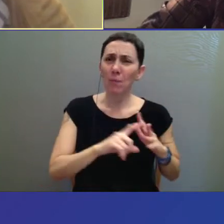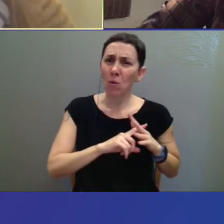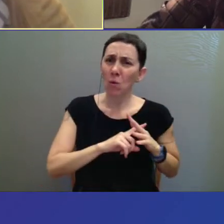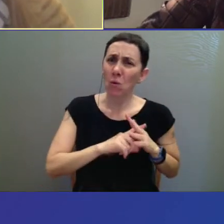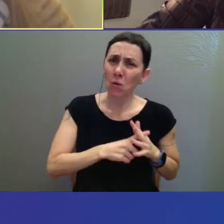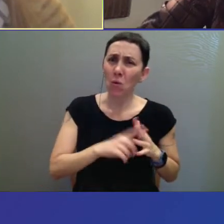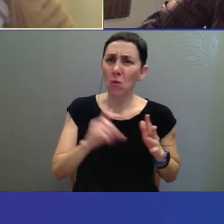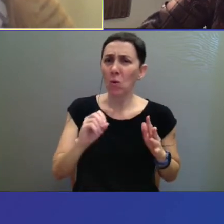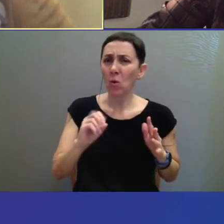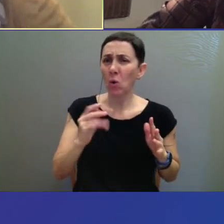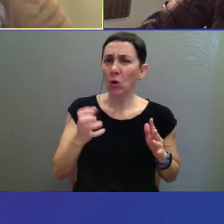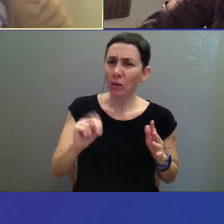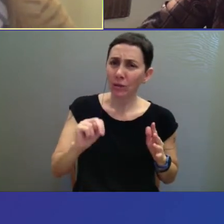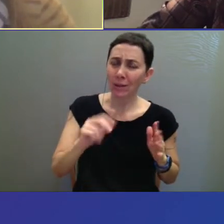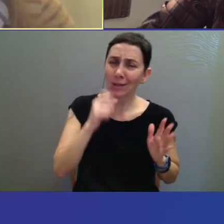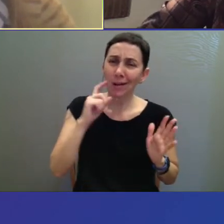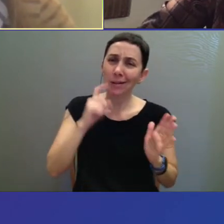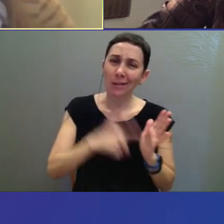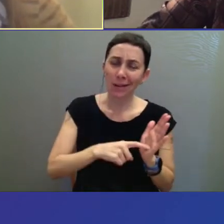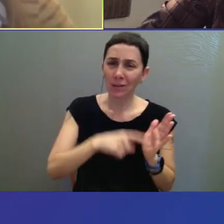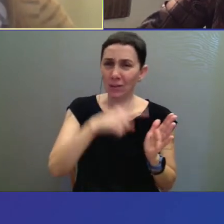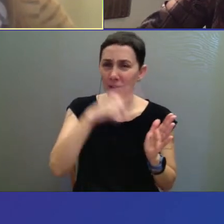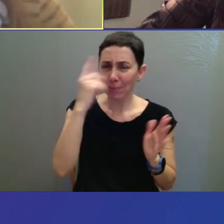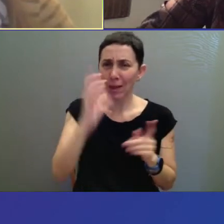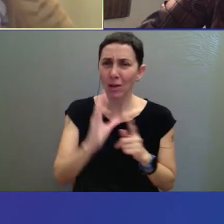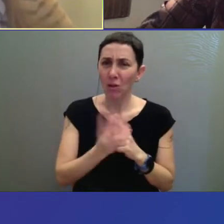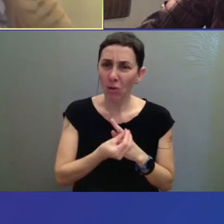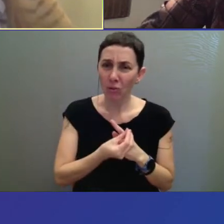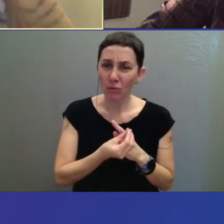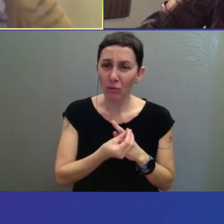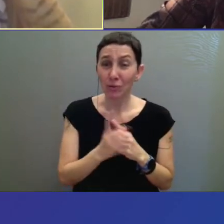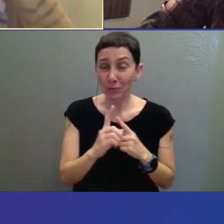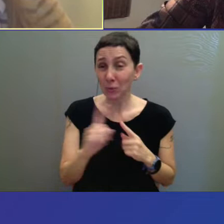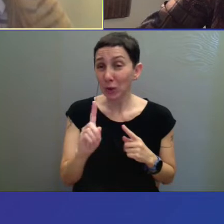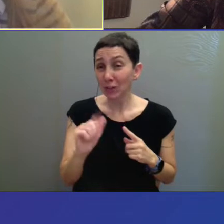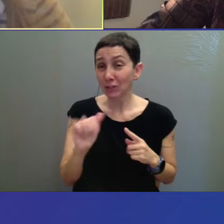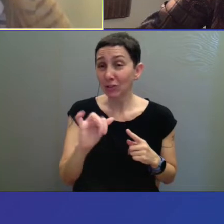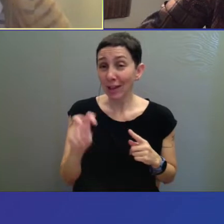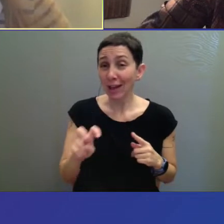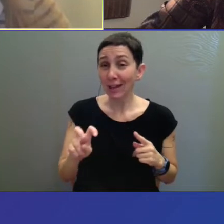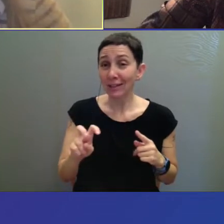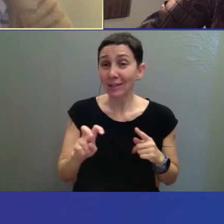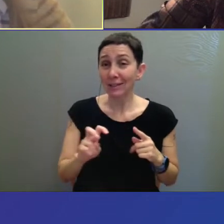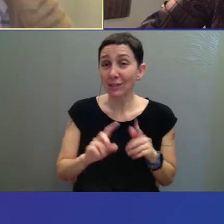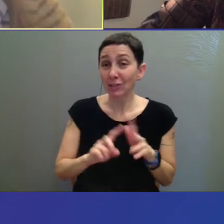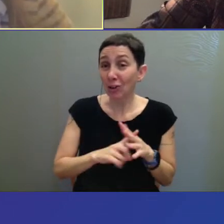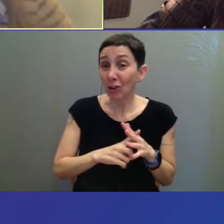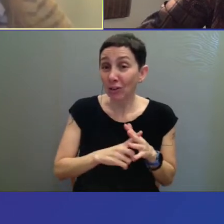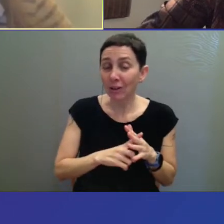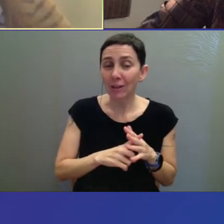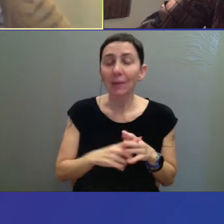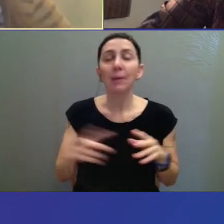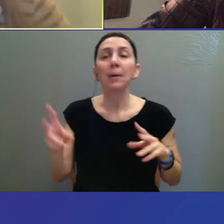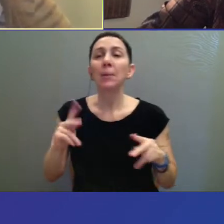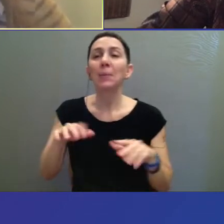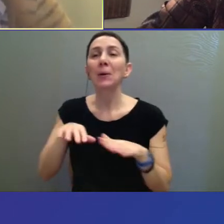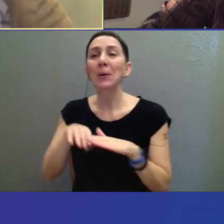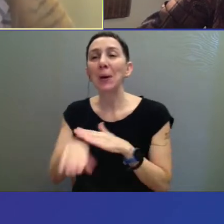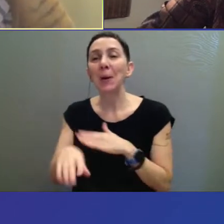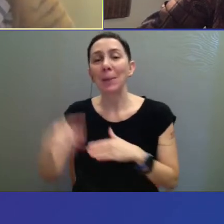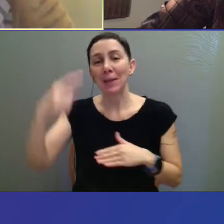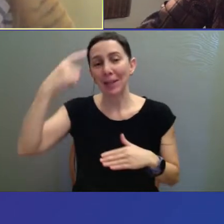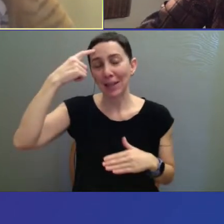of Black culture where it's rooted. And, you know, a lot of people walk in and they think it's like a